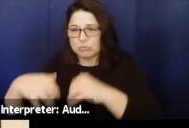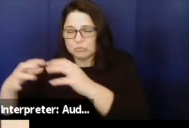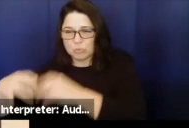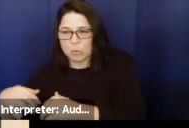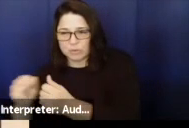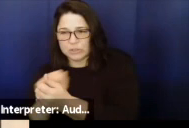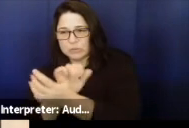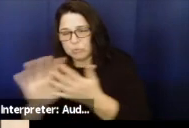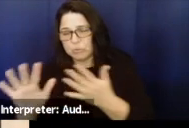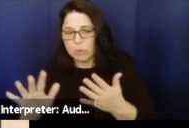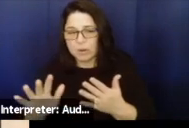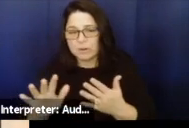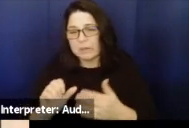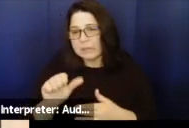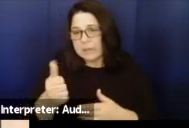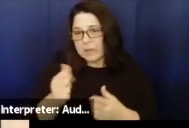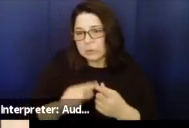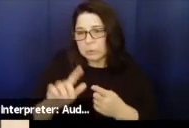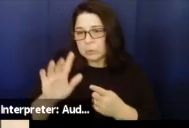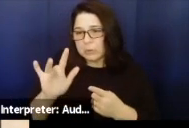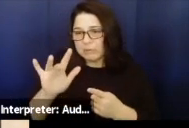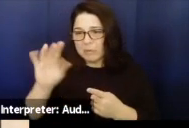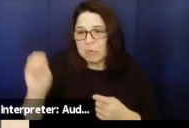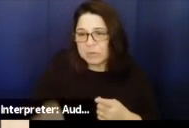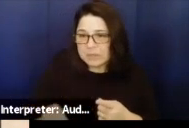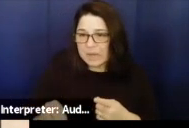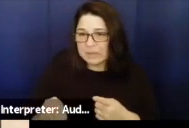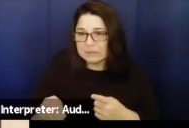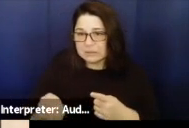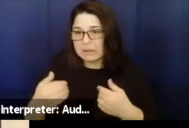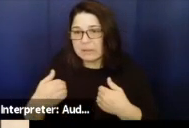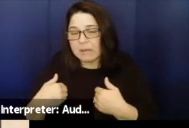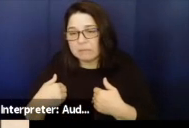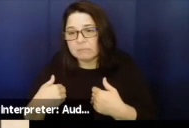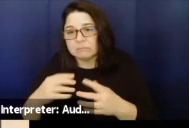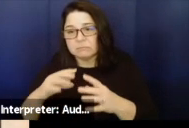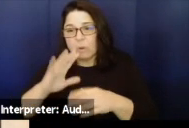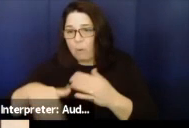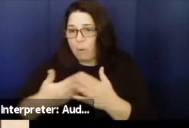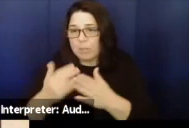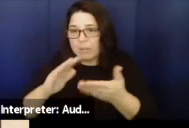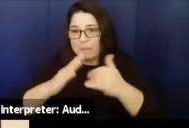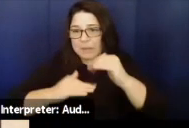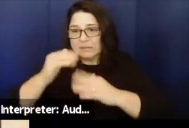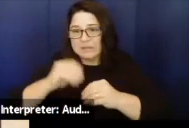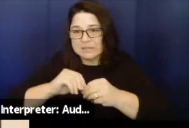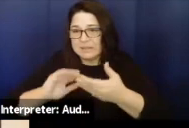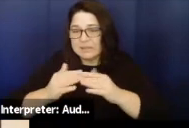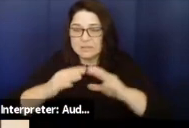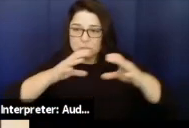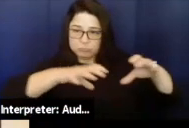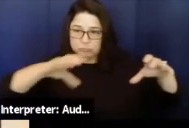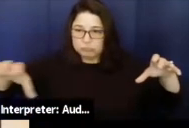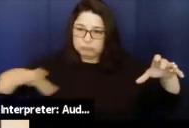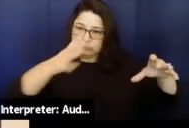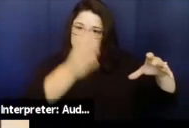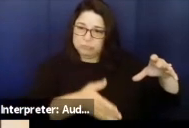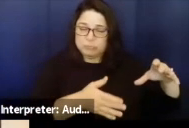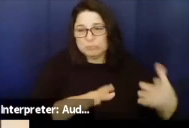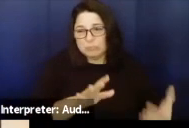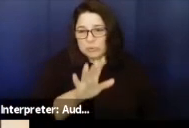25% of the approximately 4,000 buildings in the city at the time. But according to the caption that's on this